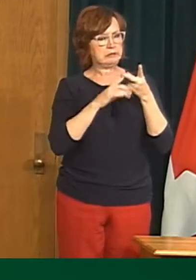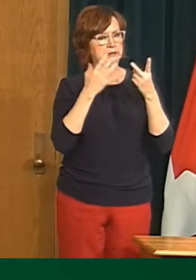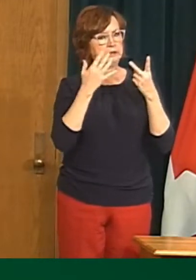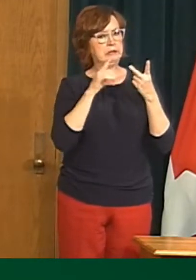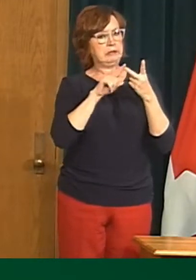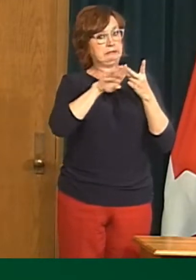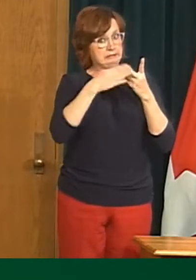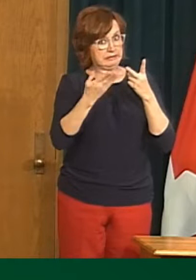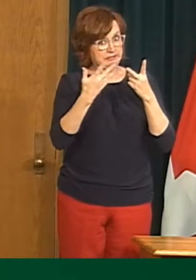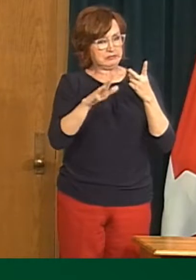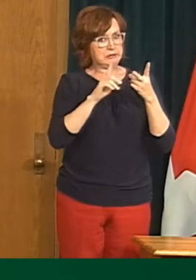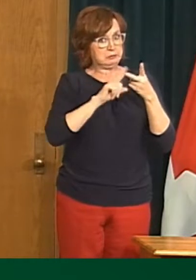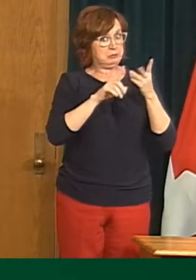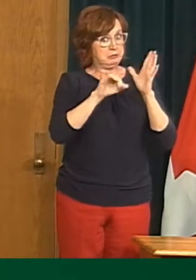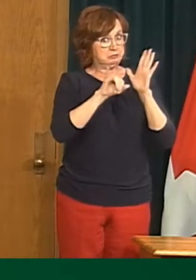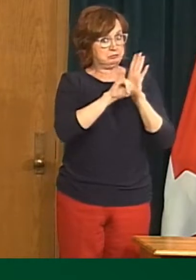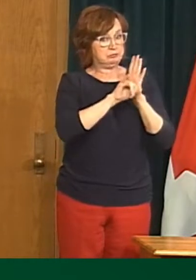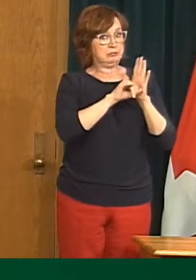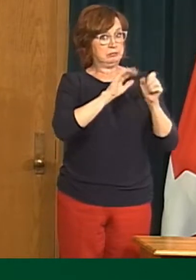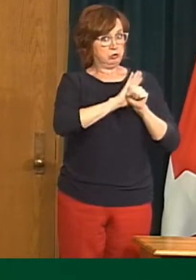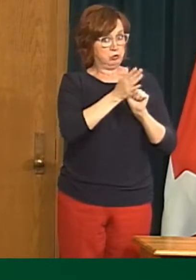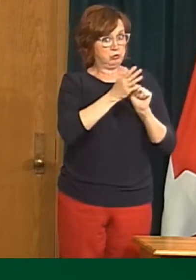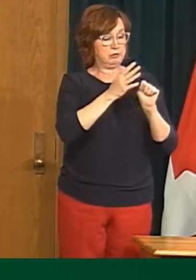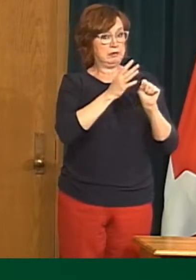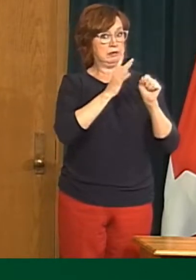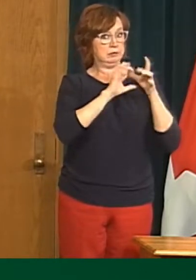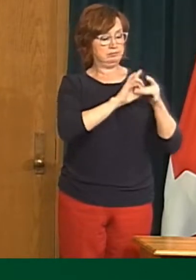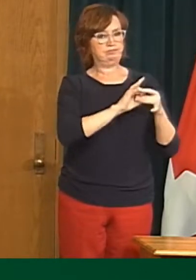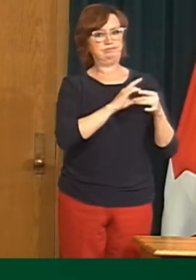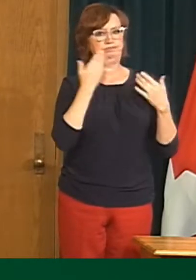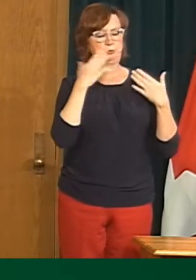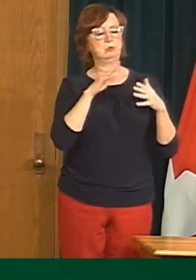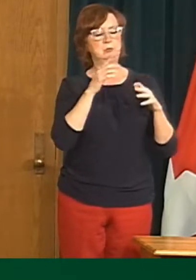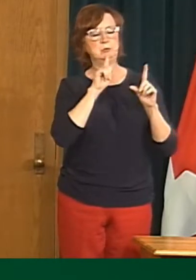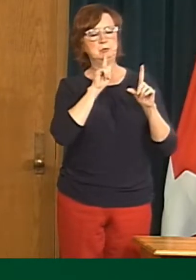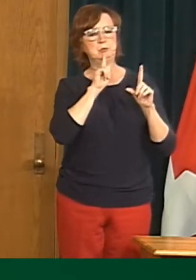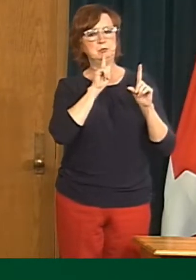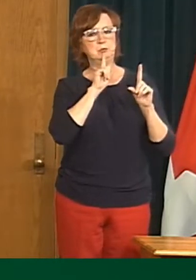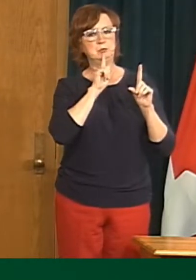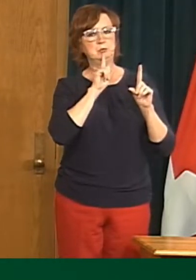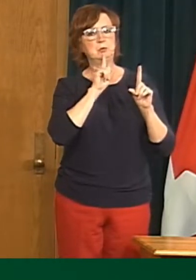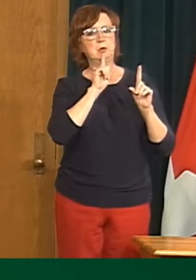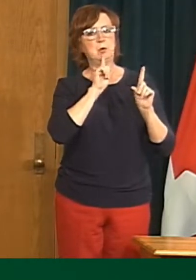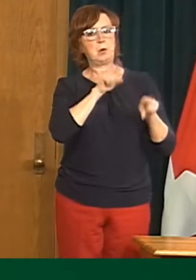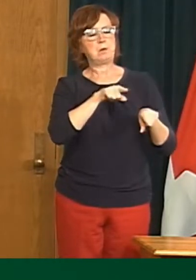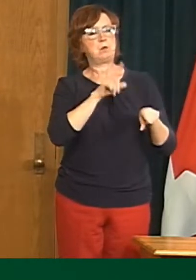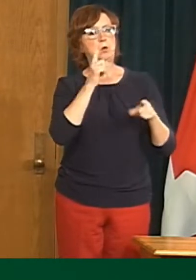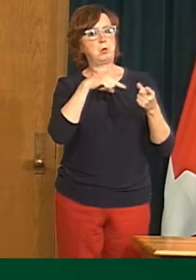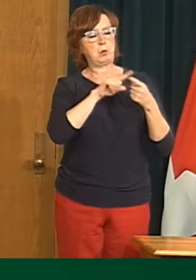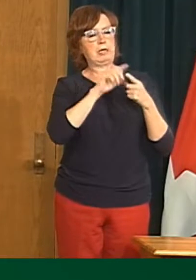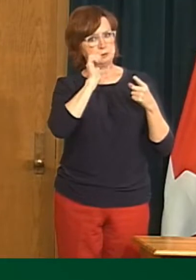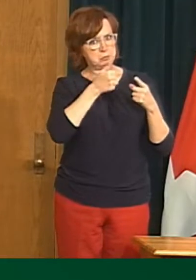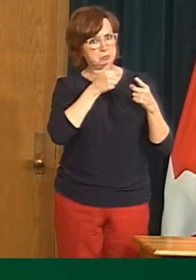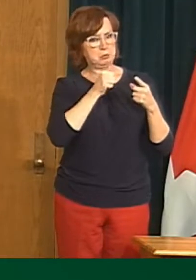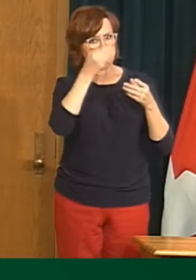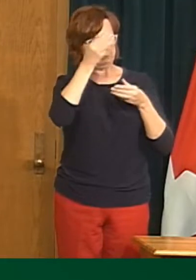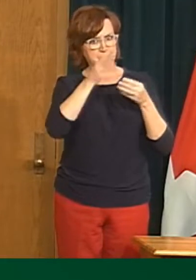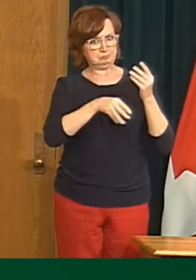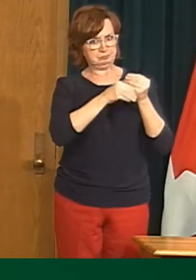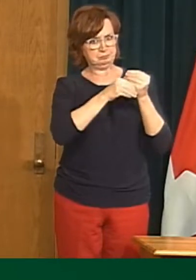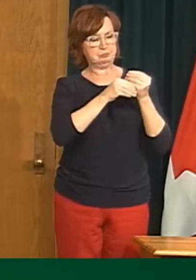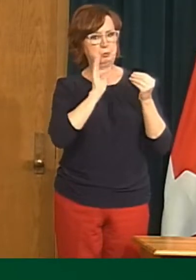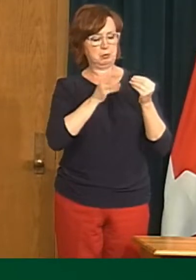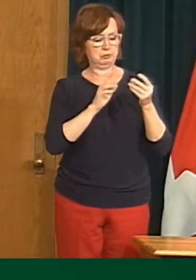and may be reported in tomorrow's numbers. And I would say that our deepest condolences go to the families and to the friends